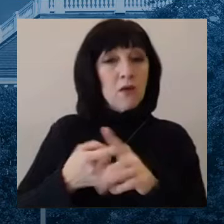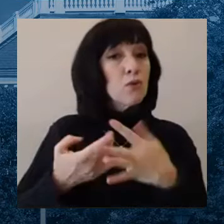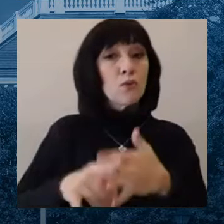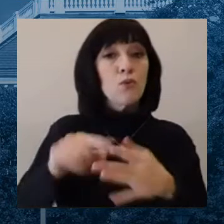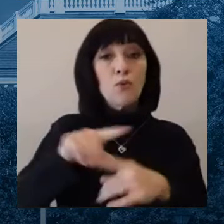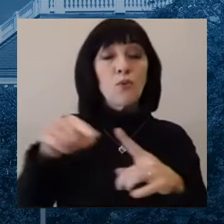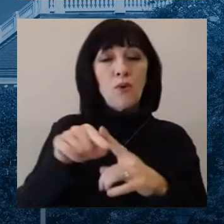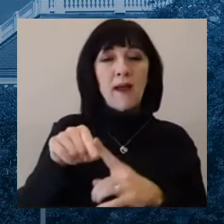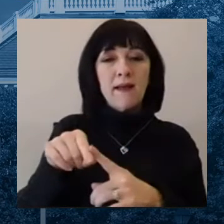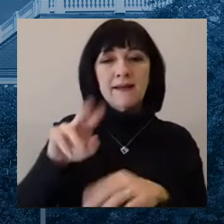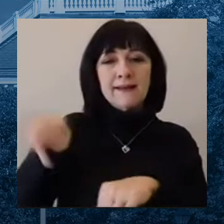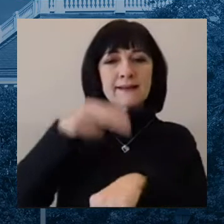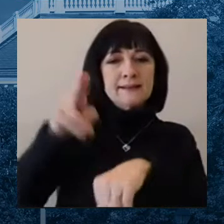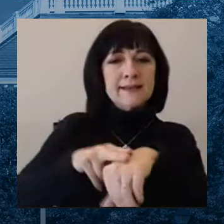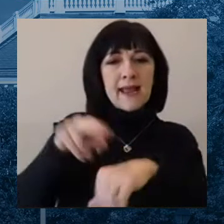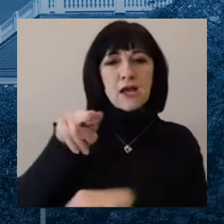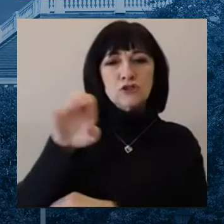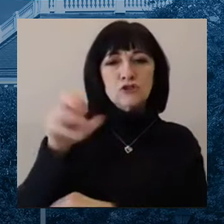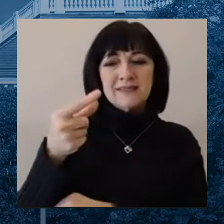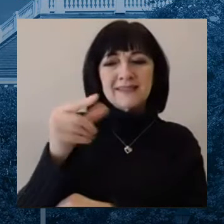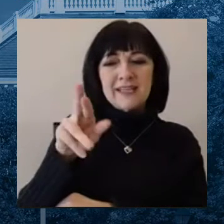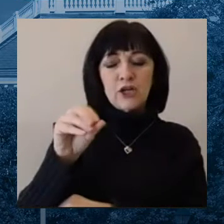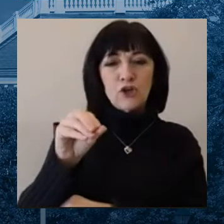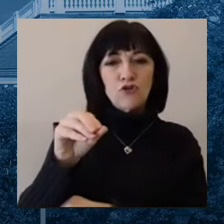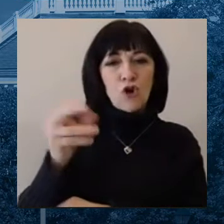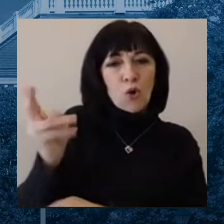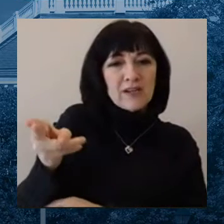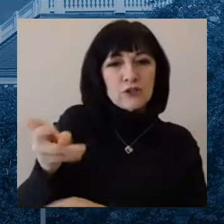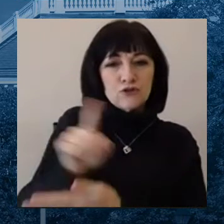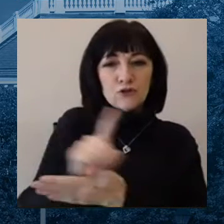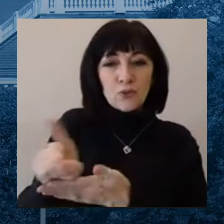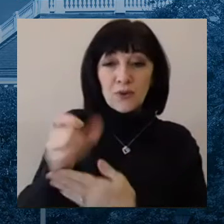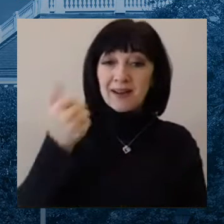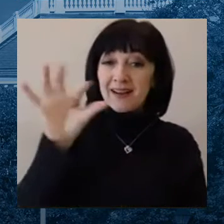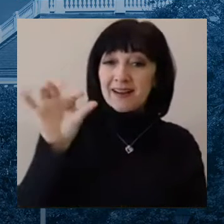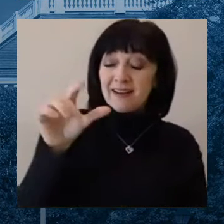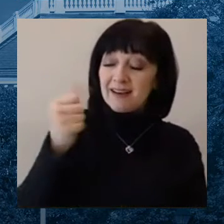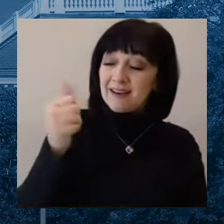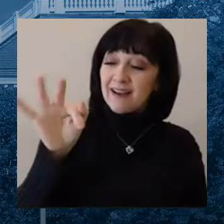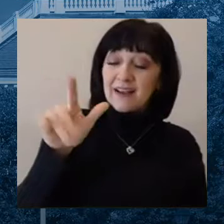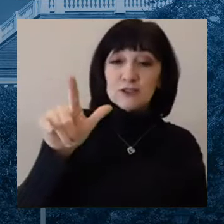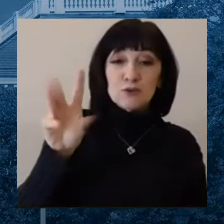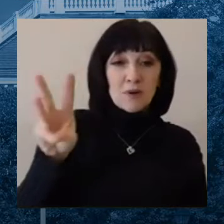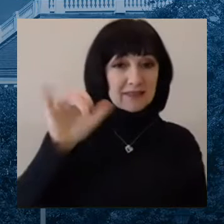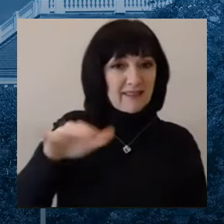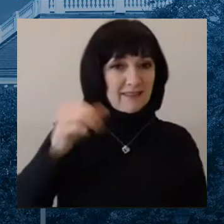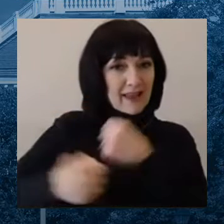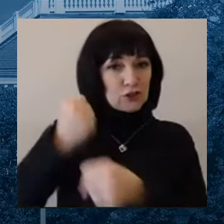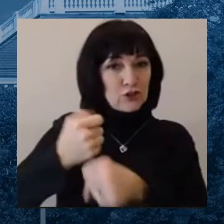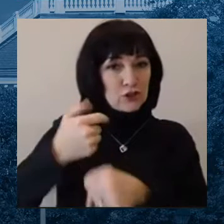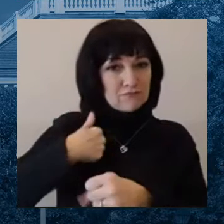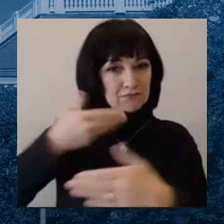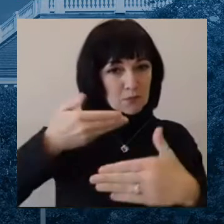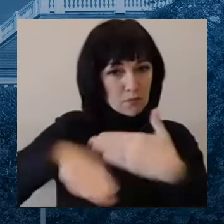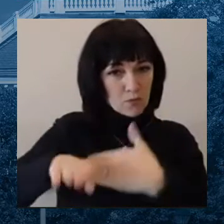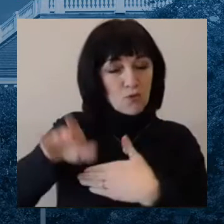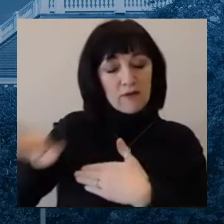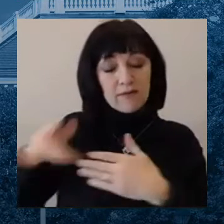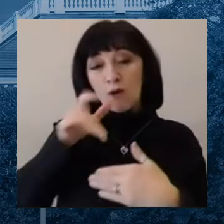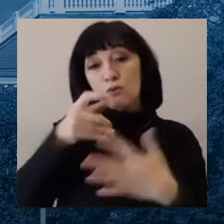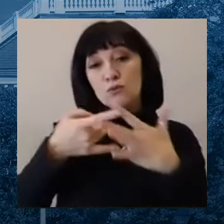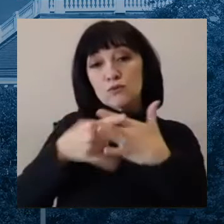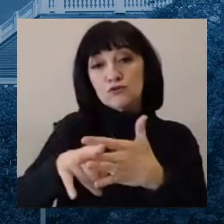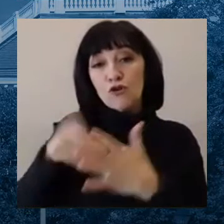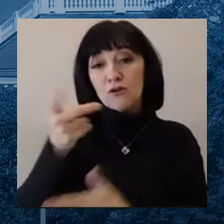was created in 1926, the year of my birth, by Dr. Carter G. Woodson. The second